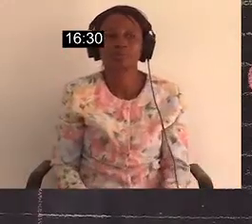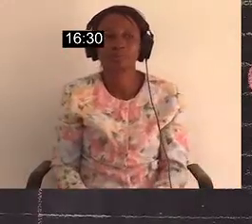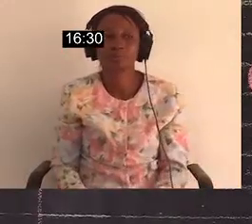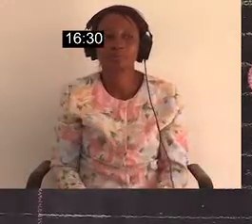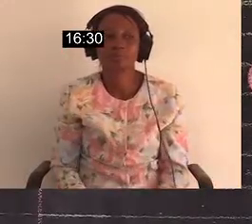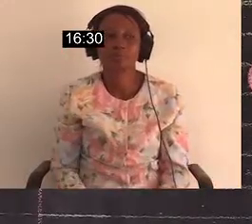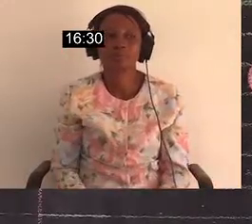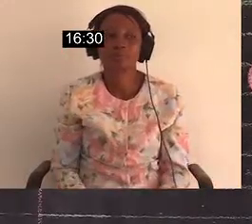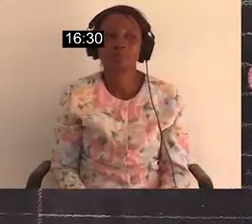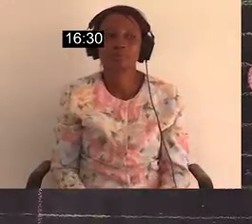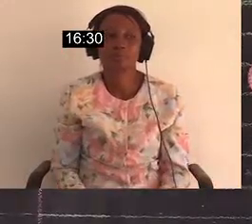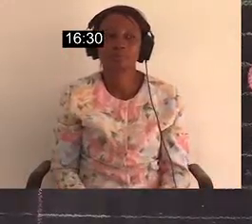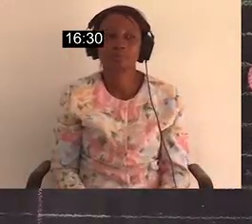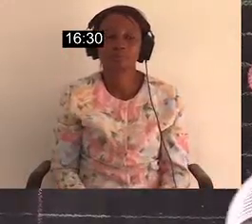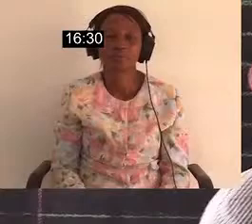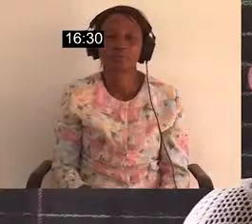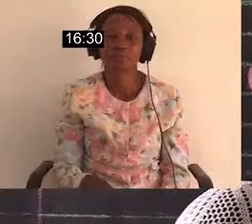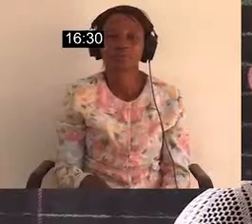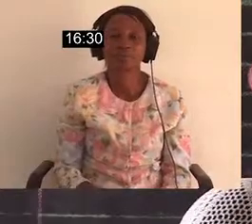Yes.